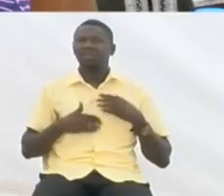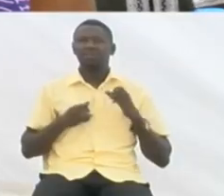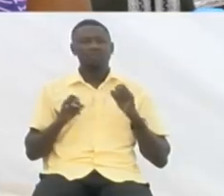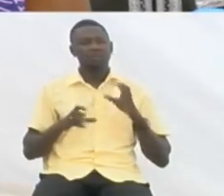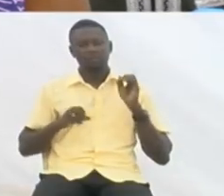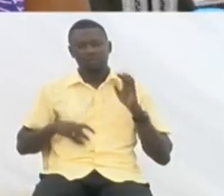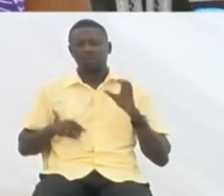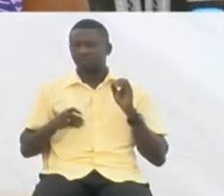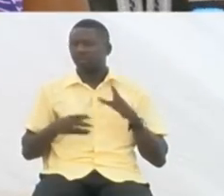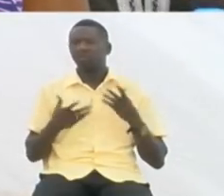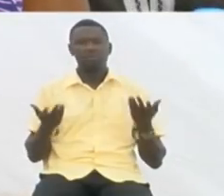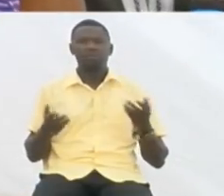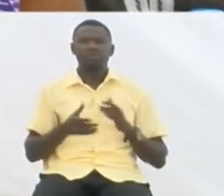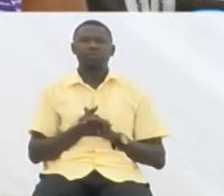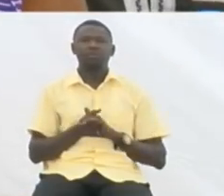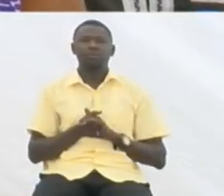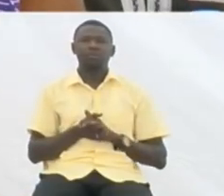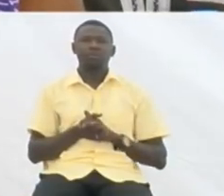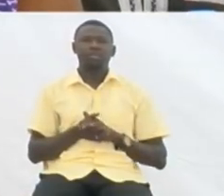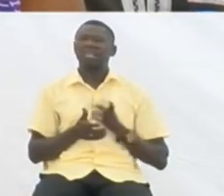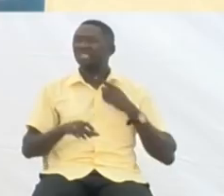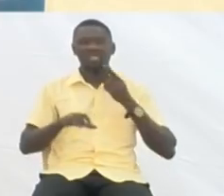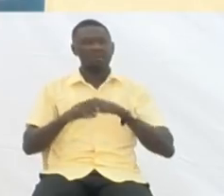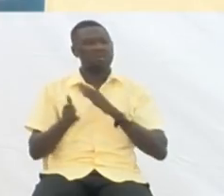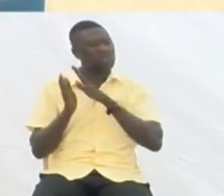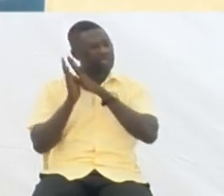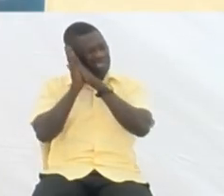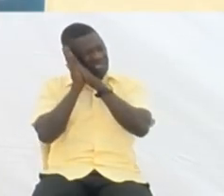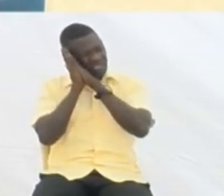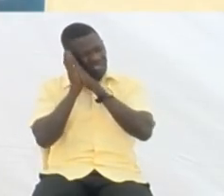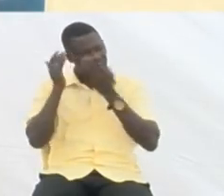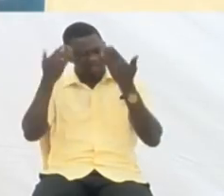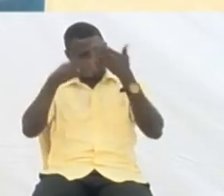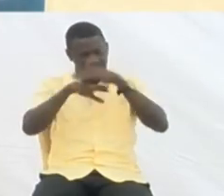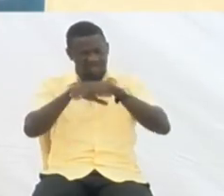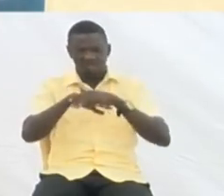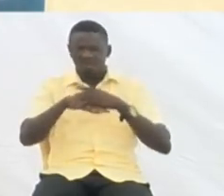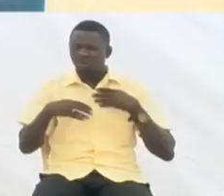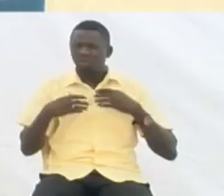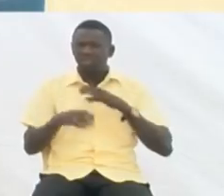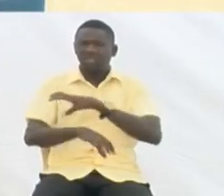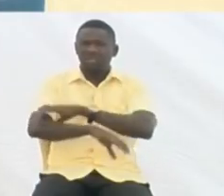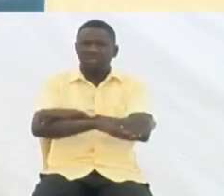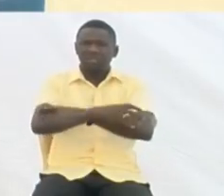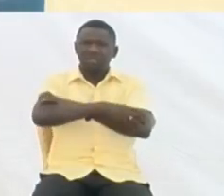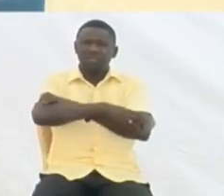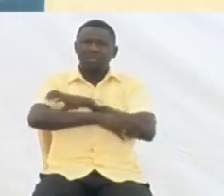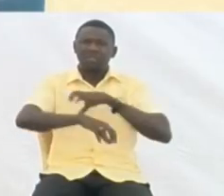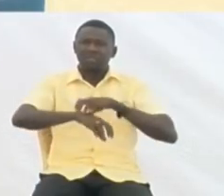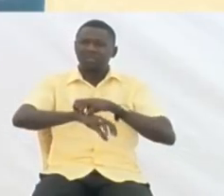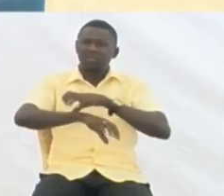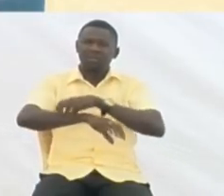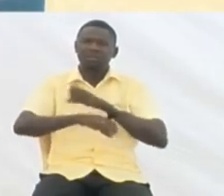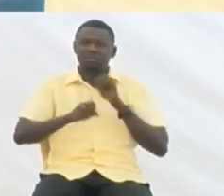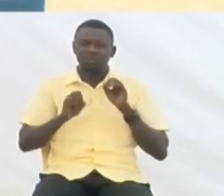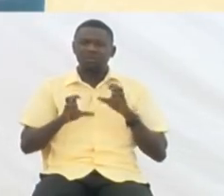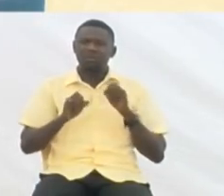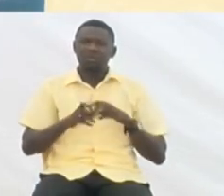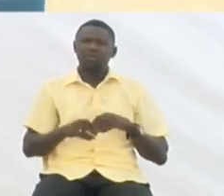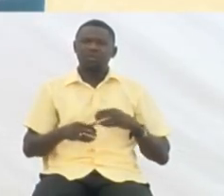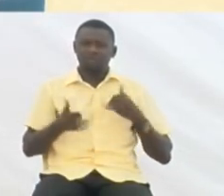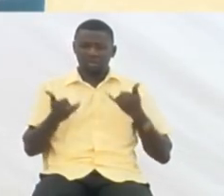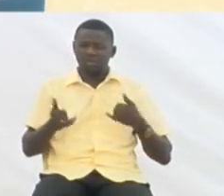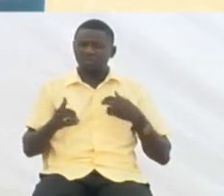Something is inside my body. Each time I lie down in the night, my joints are pinning me. Even